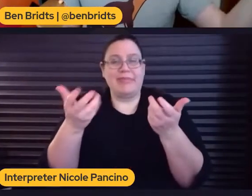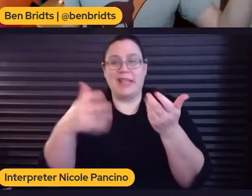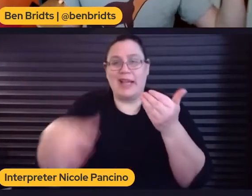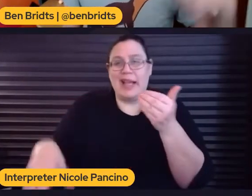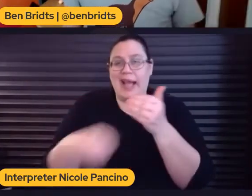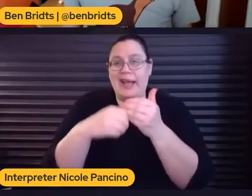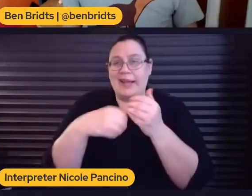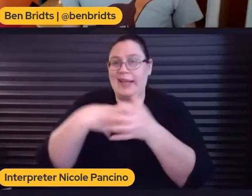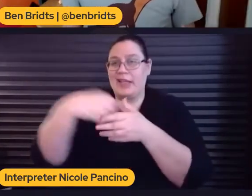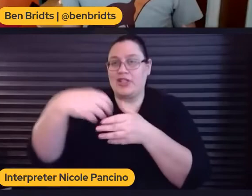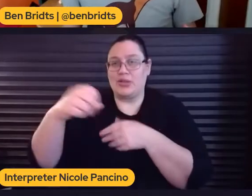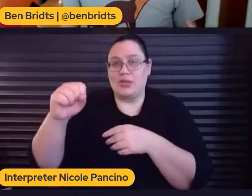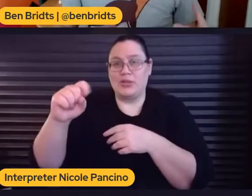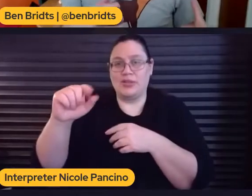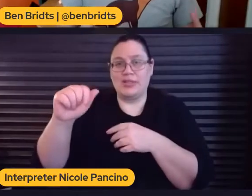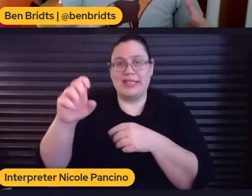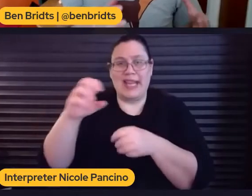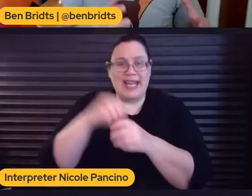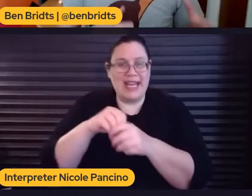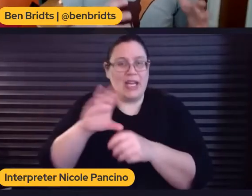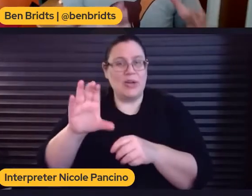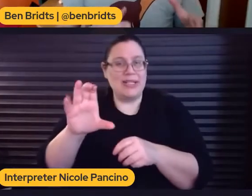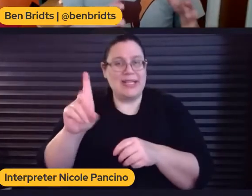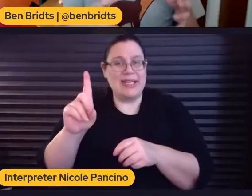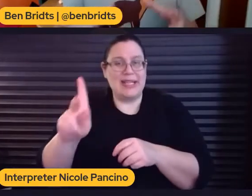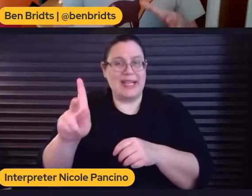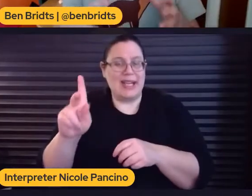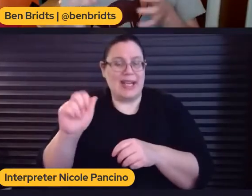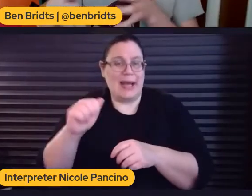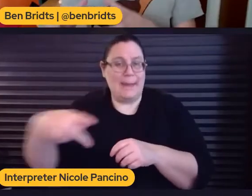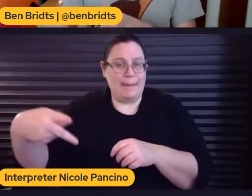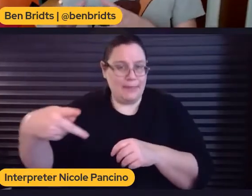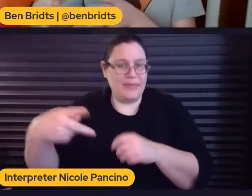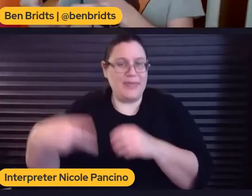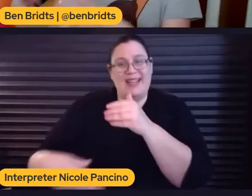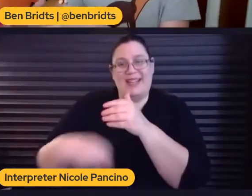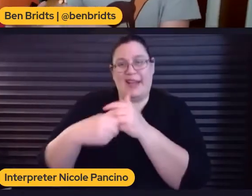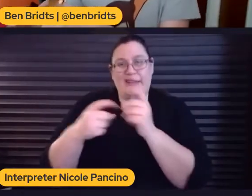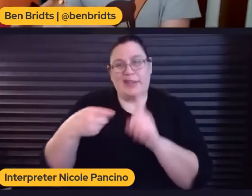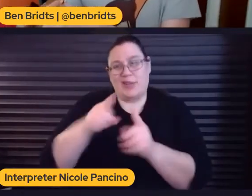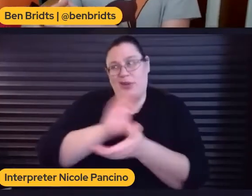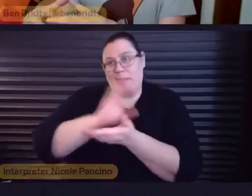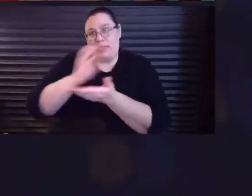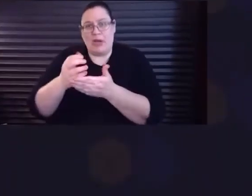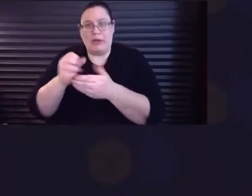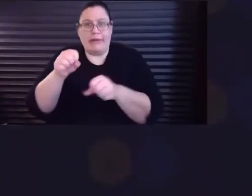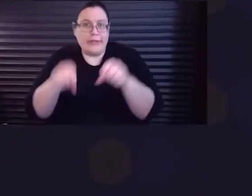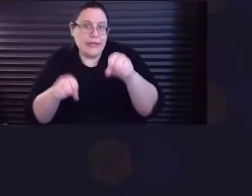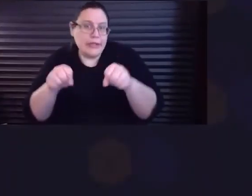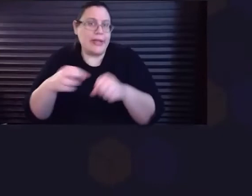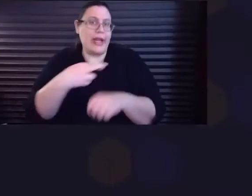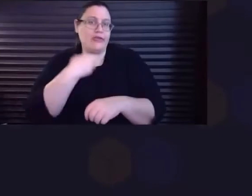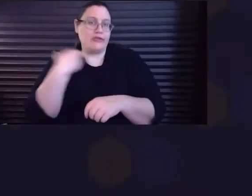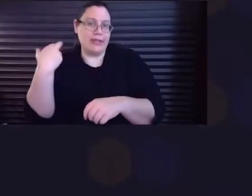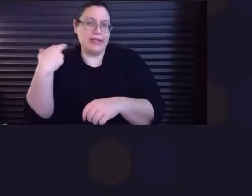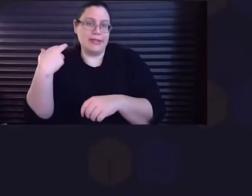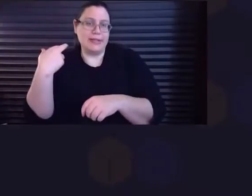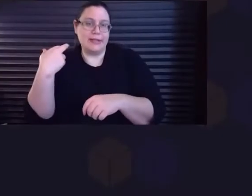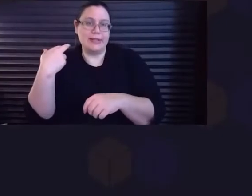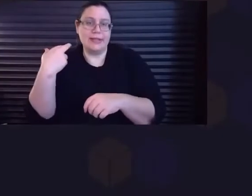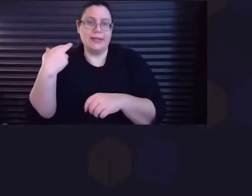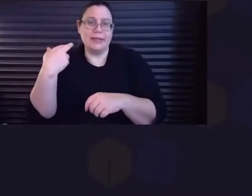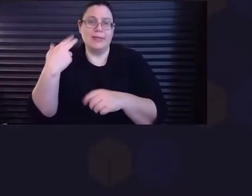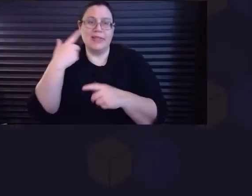state in your CDK app, they introduce a certain amount of uncertainty and risk, because now you're running custom